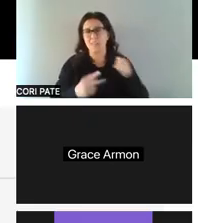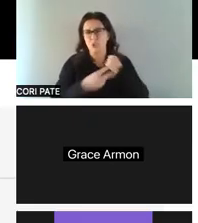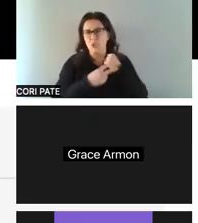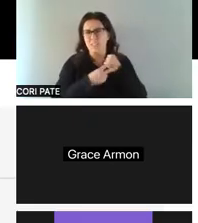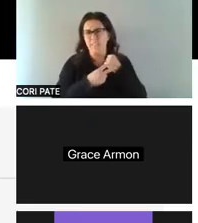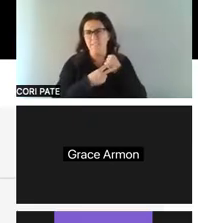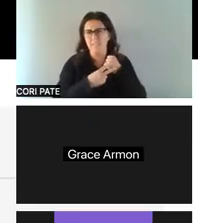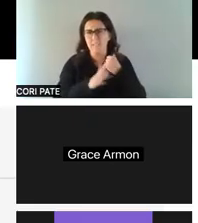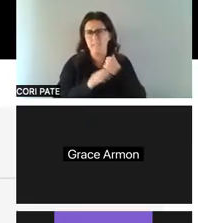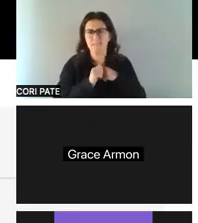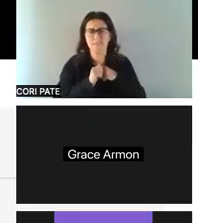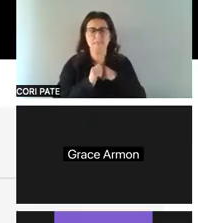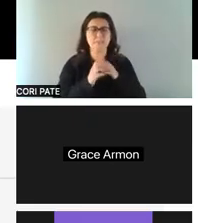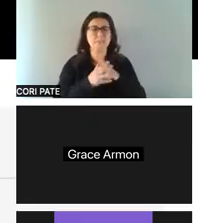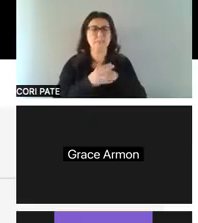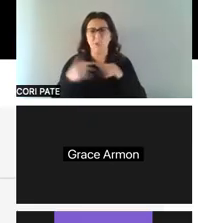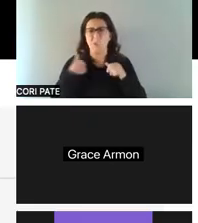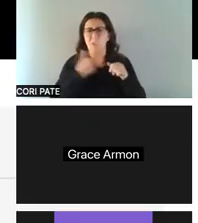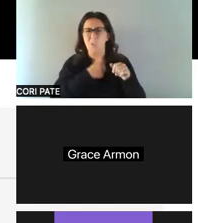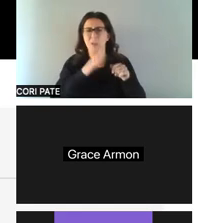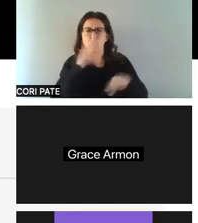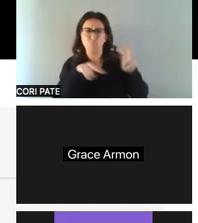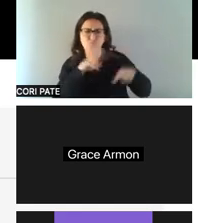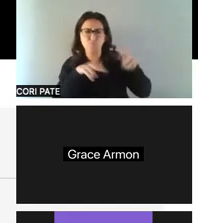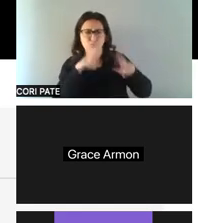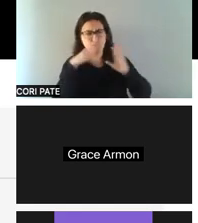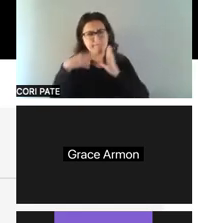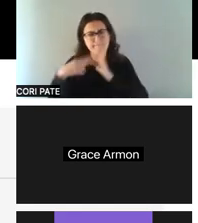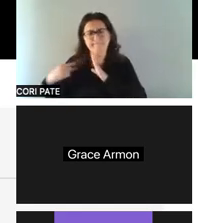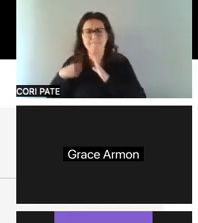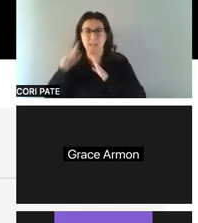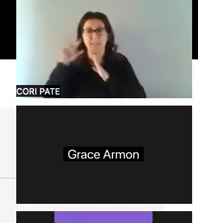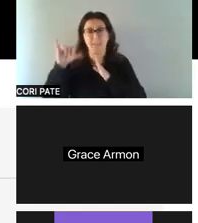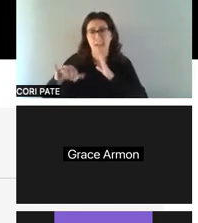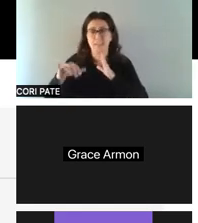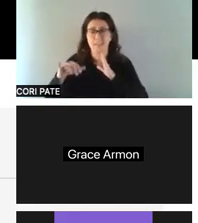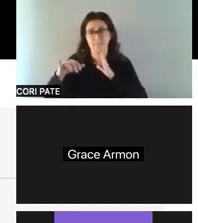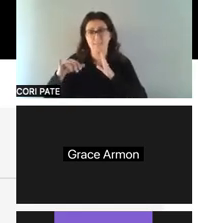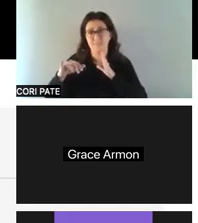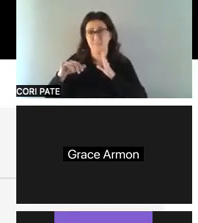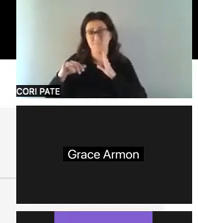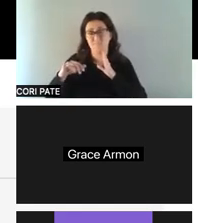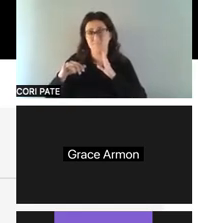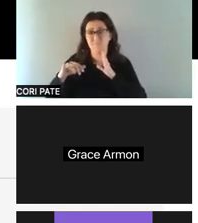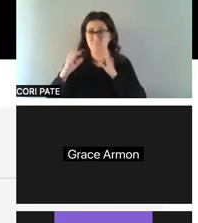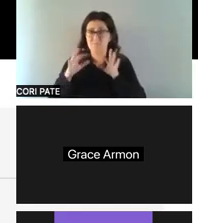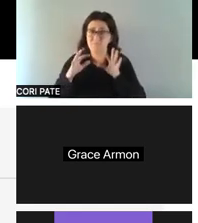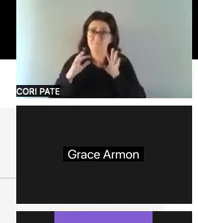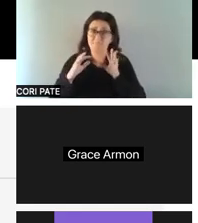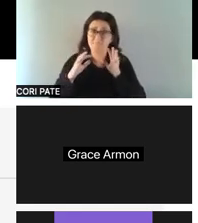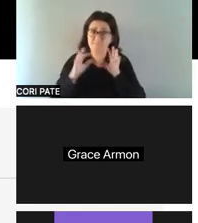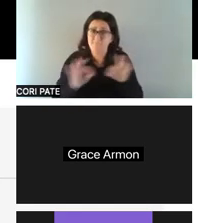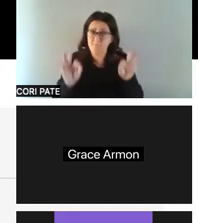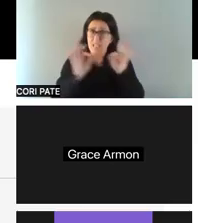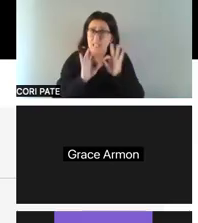knows. So we can go back and look through those. I think those are some really meaningful responses that we will incorporate into